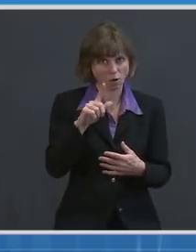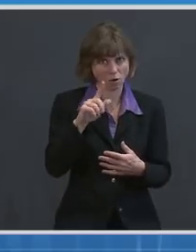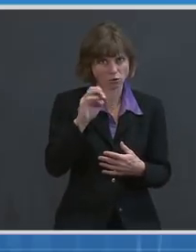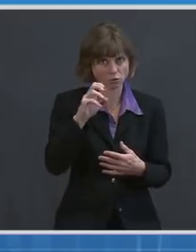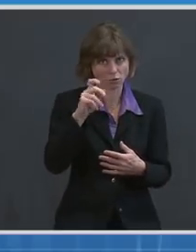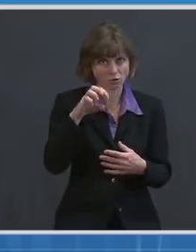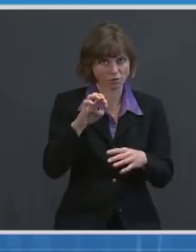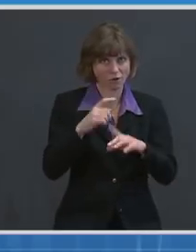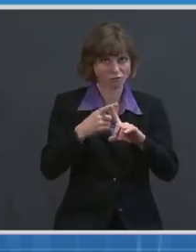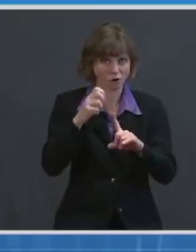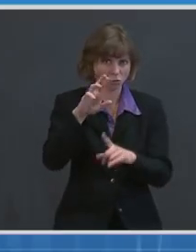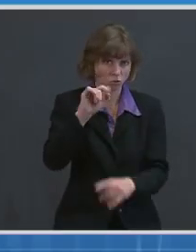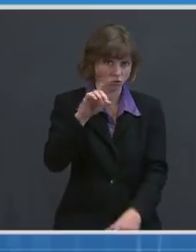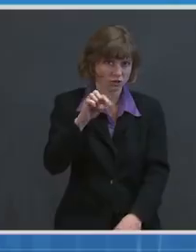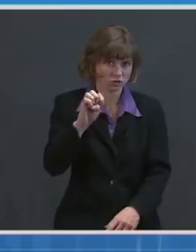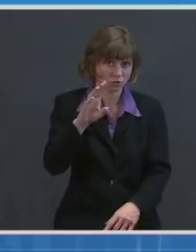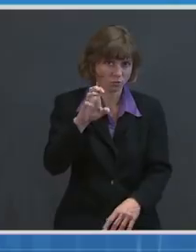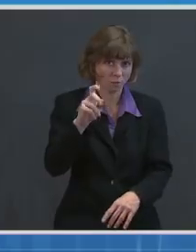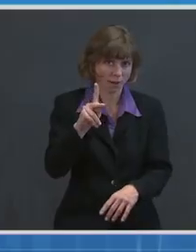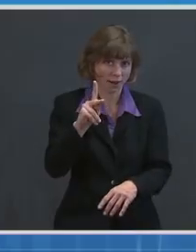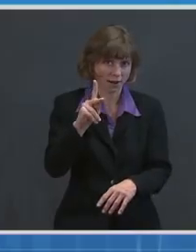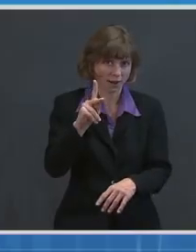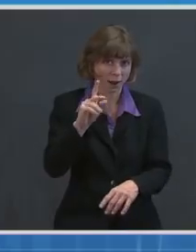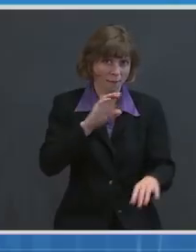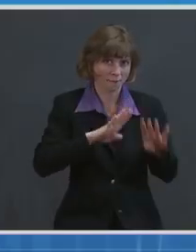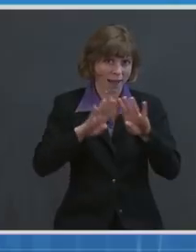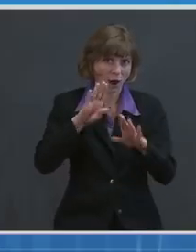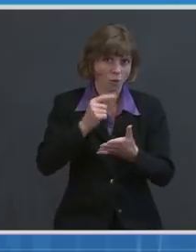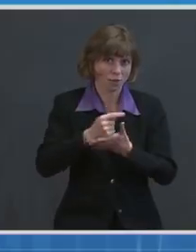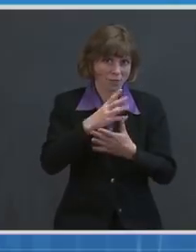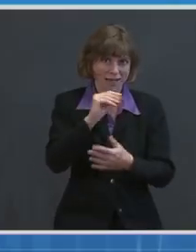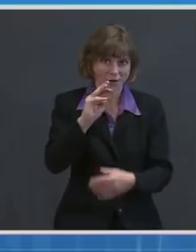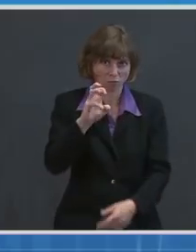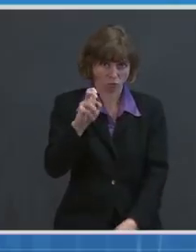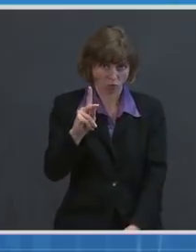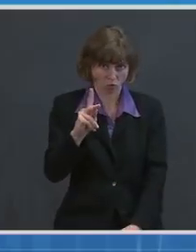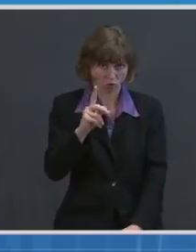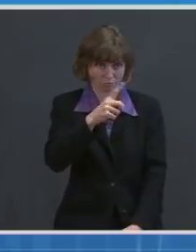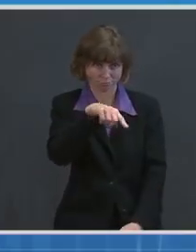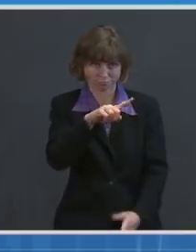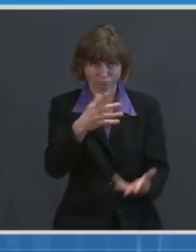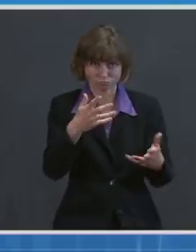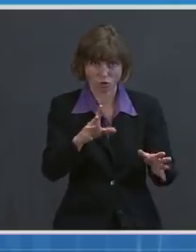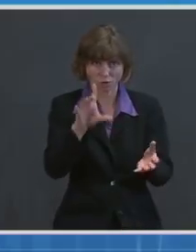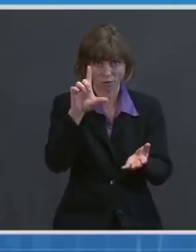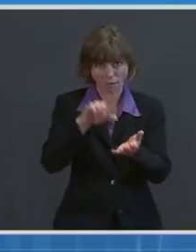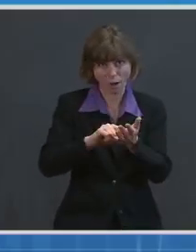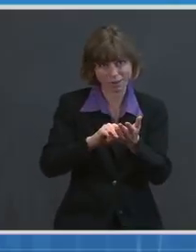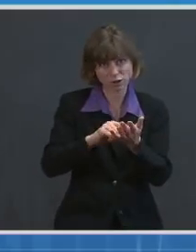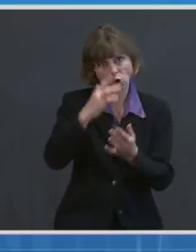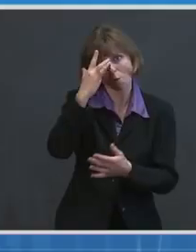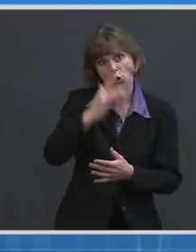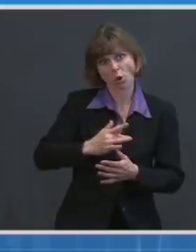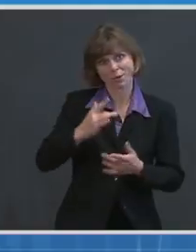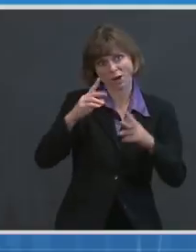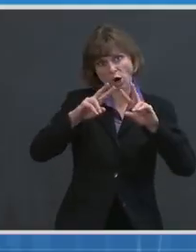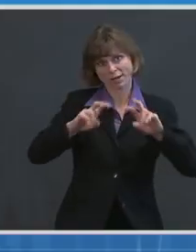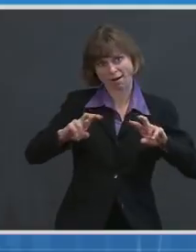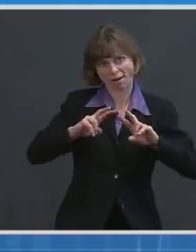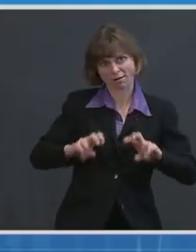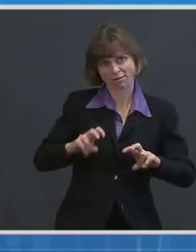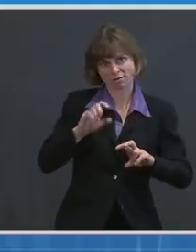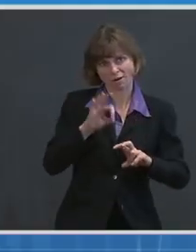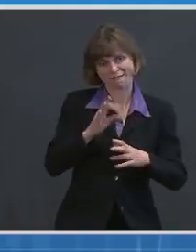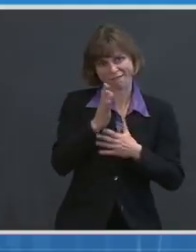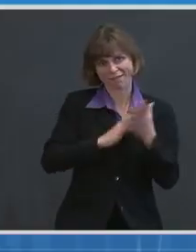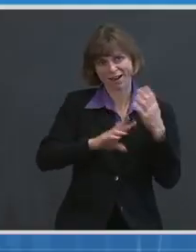from Ridgeback Biotherapeutics and Merck, in which they published the preliminary analysis of their phase